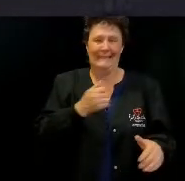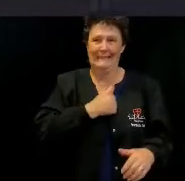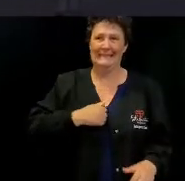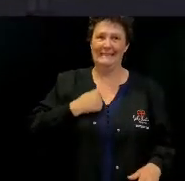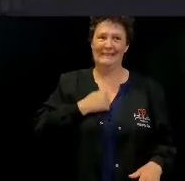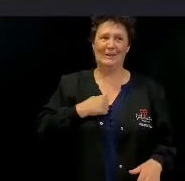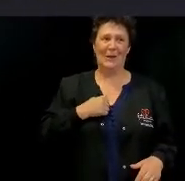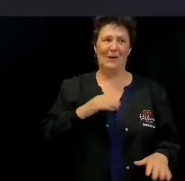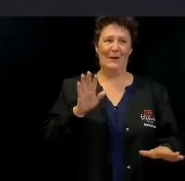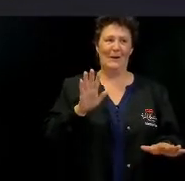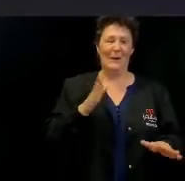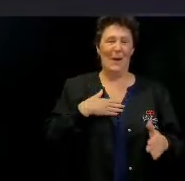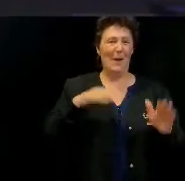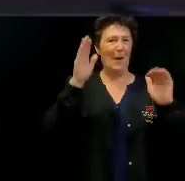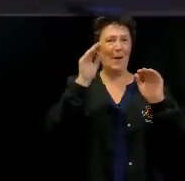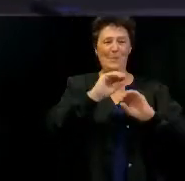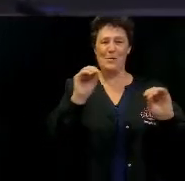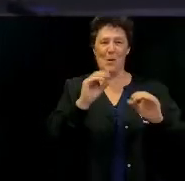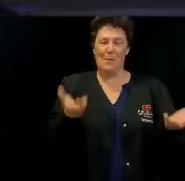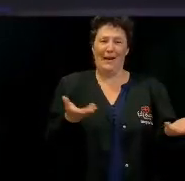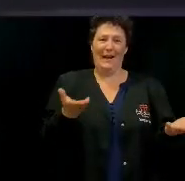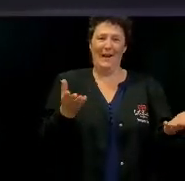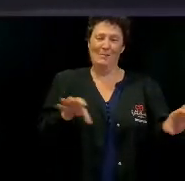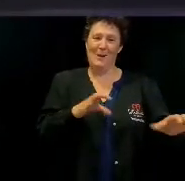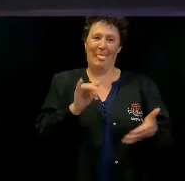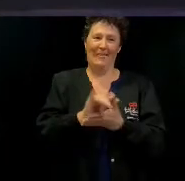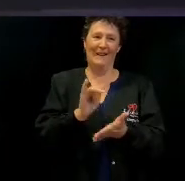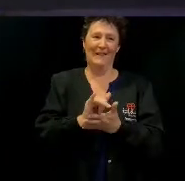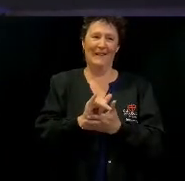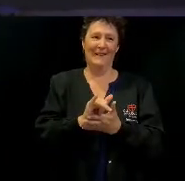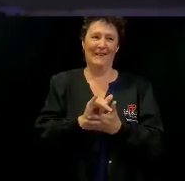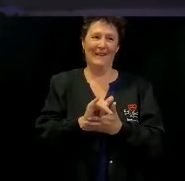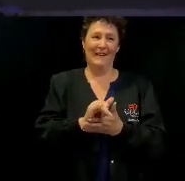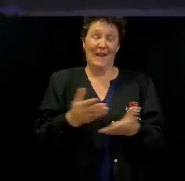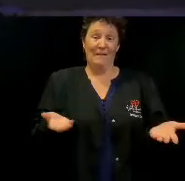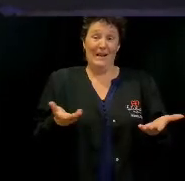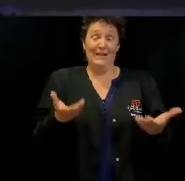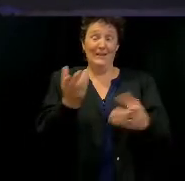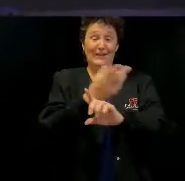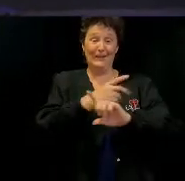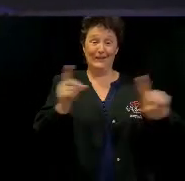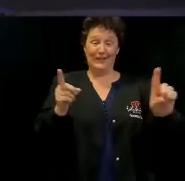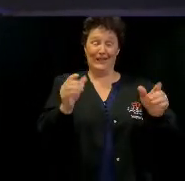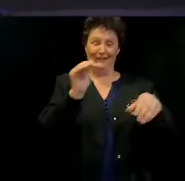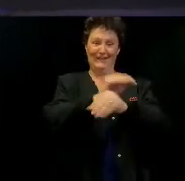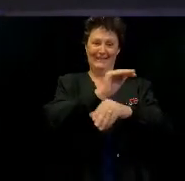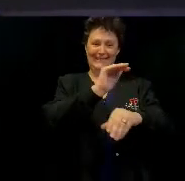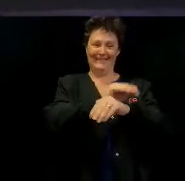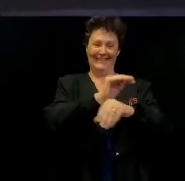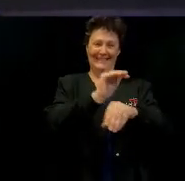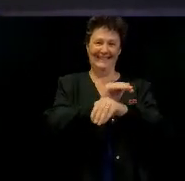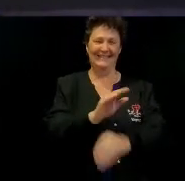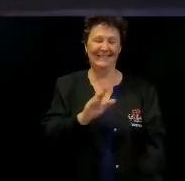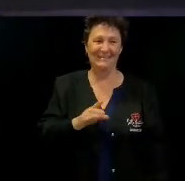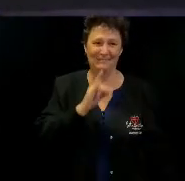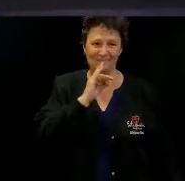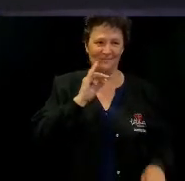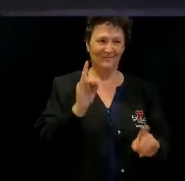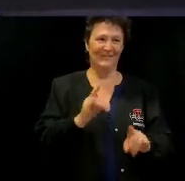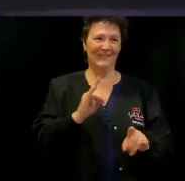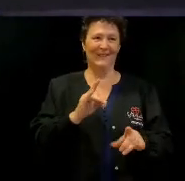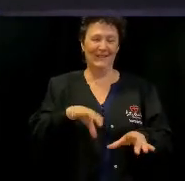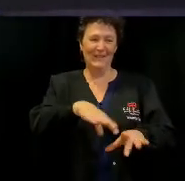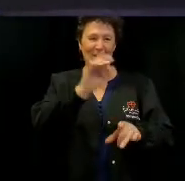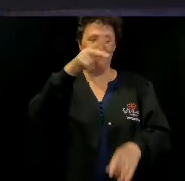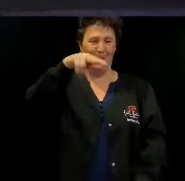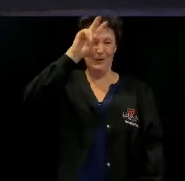I hope you didn't do that. If there is, there's deliverance for you tonight, okay? We're going to cast the spirit of stupid right out of